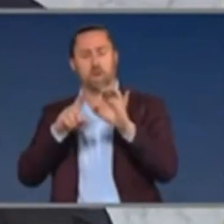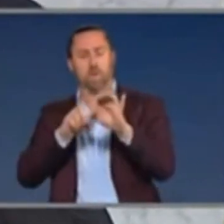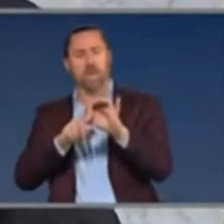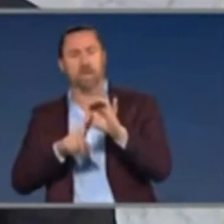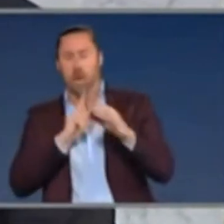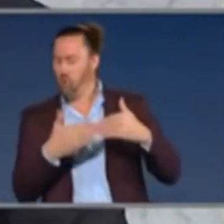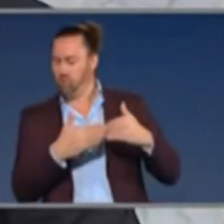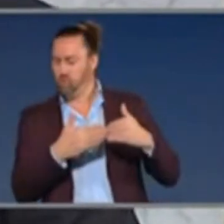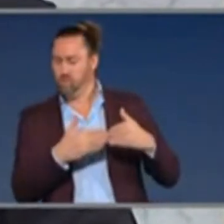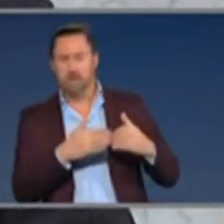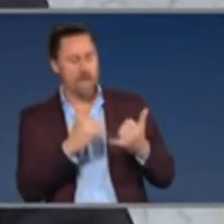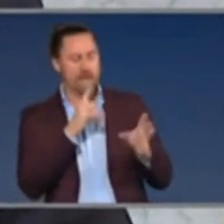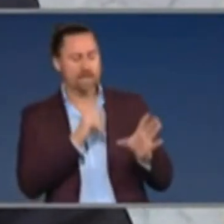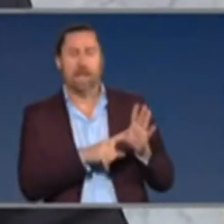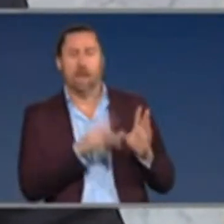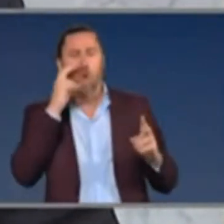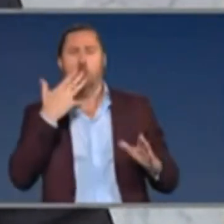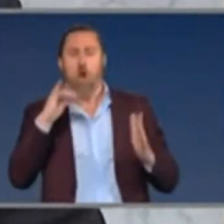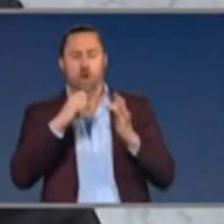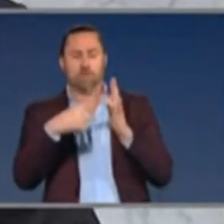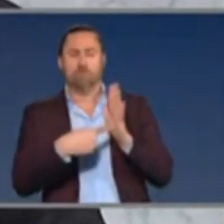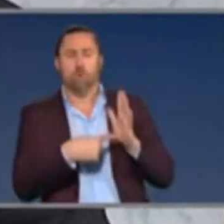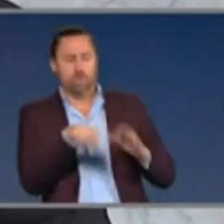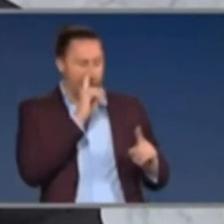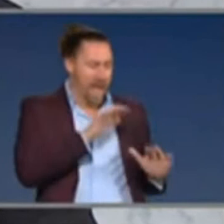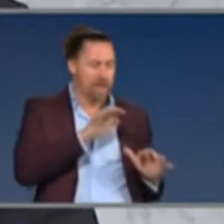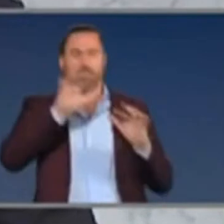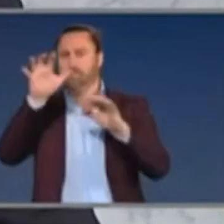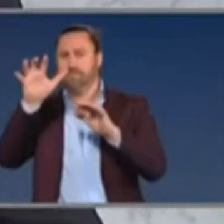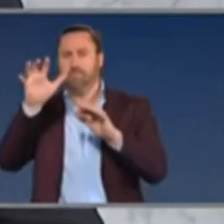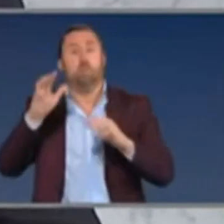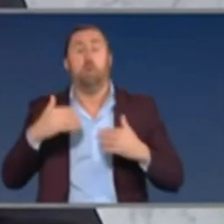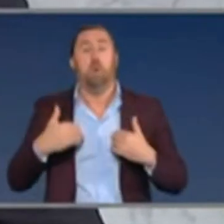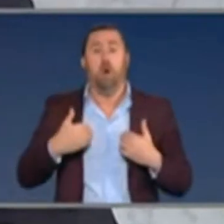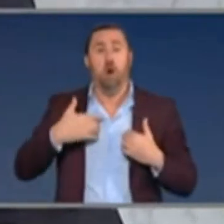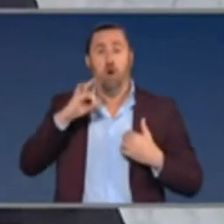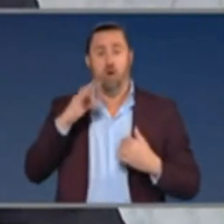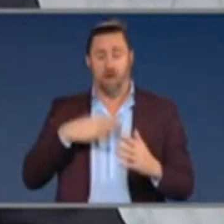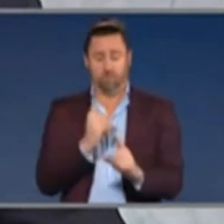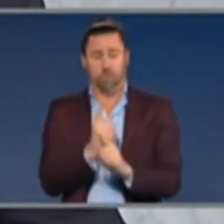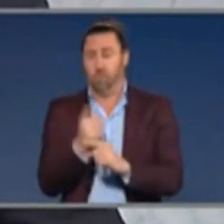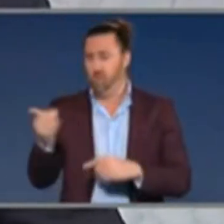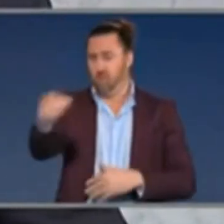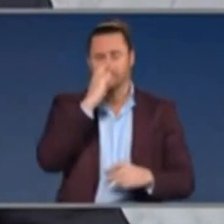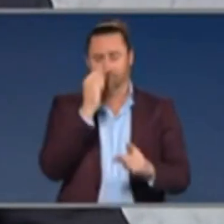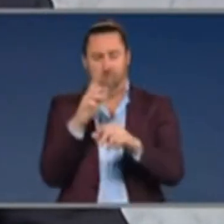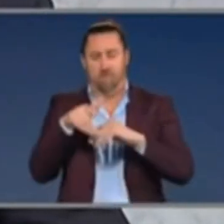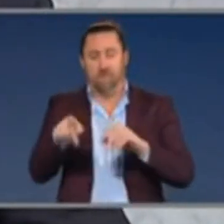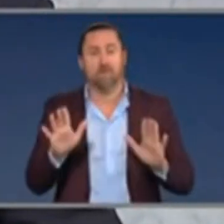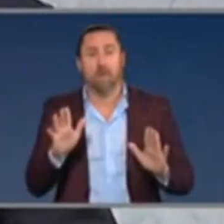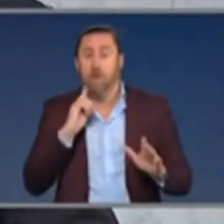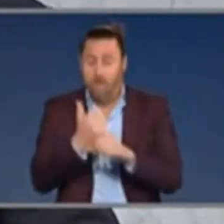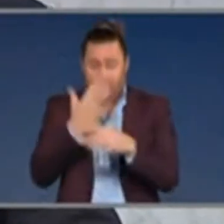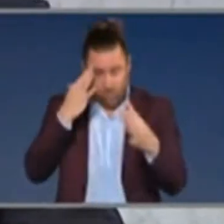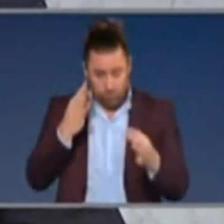is sensible, or is it an overreaction? Look, I'll leave others to commentate on this. All I say is that decisions when it